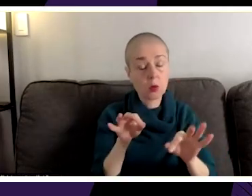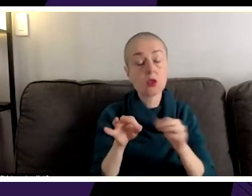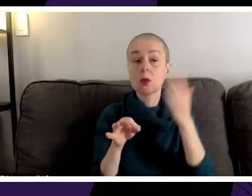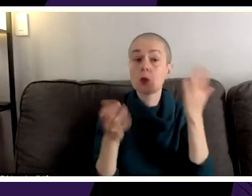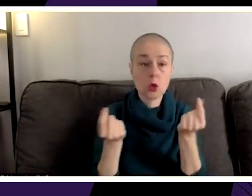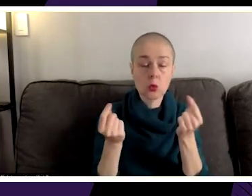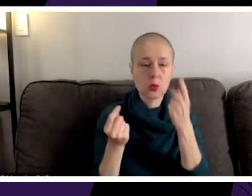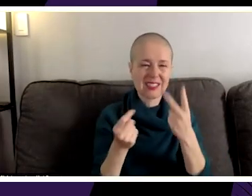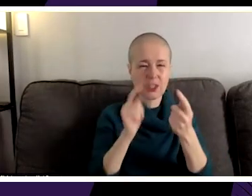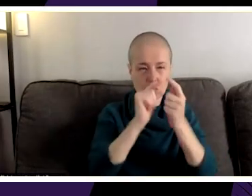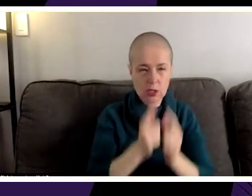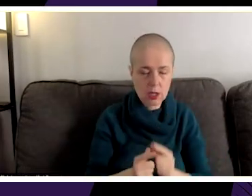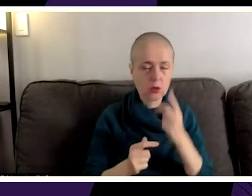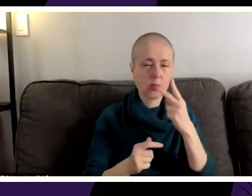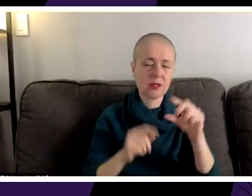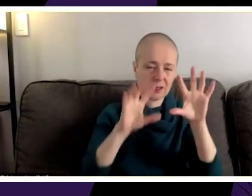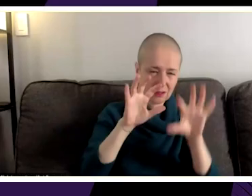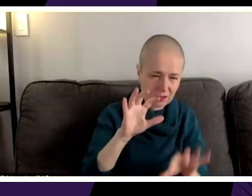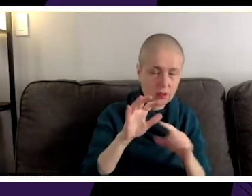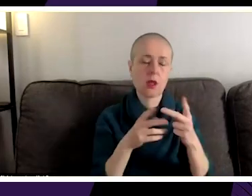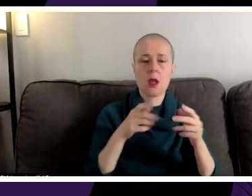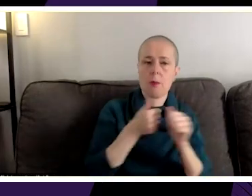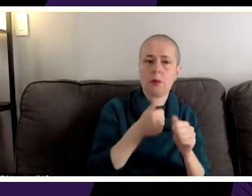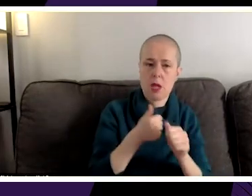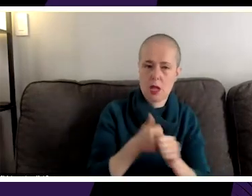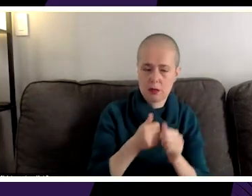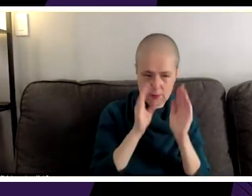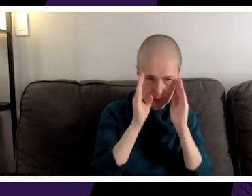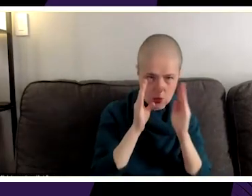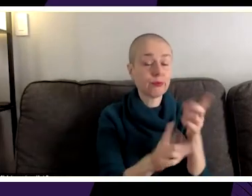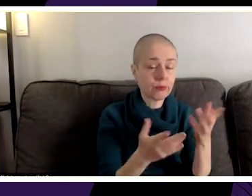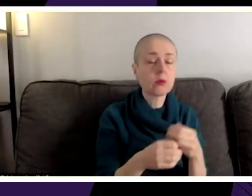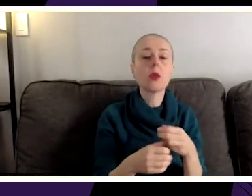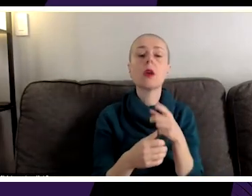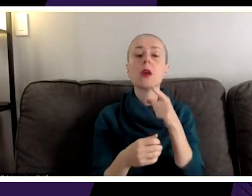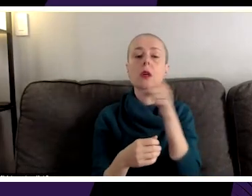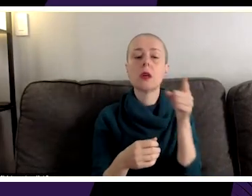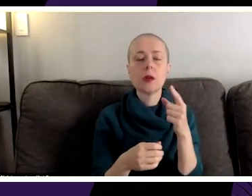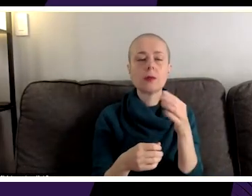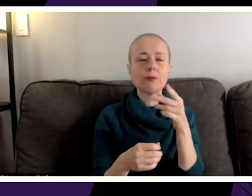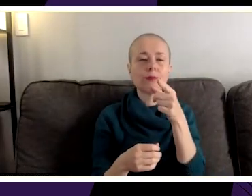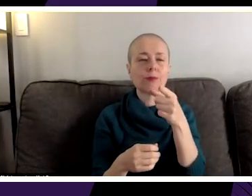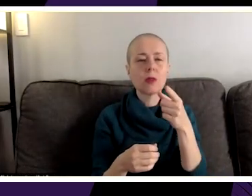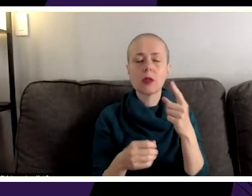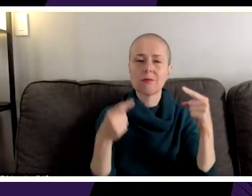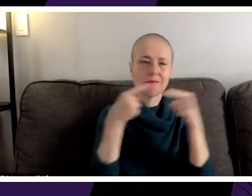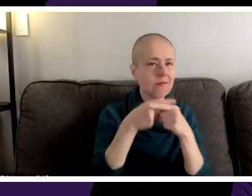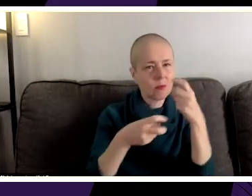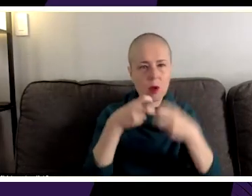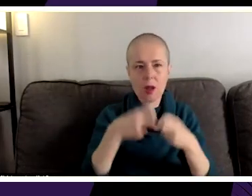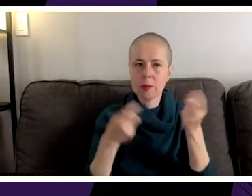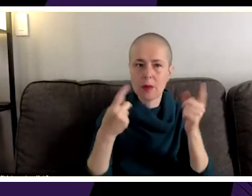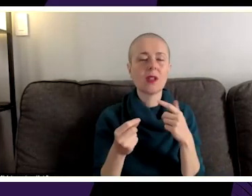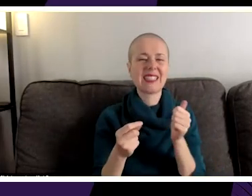translations across examples, references, and these. While working on this, one main issue is like you had